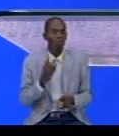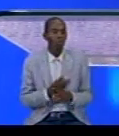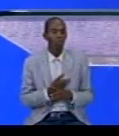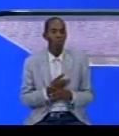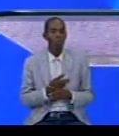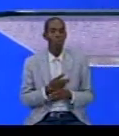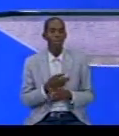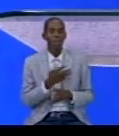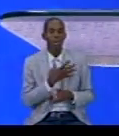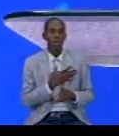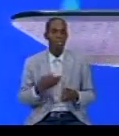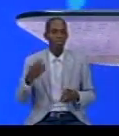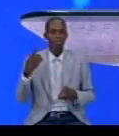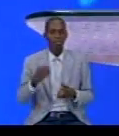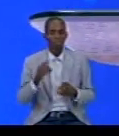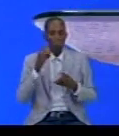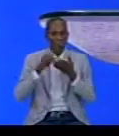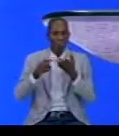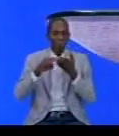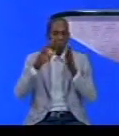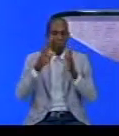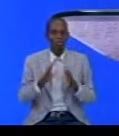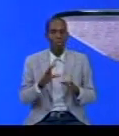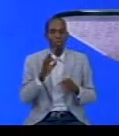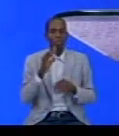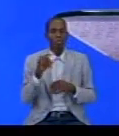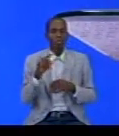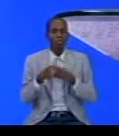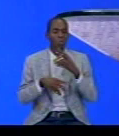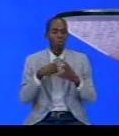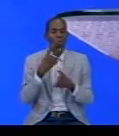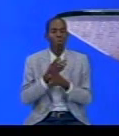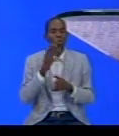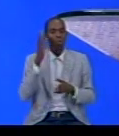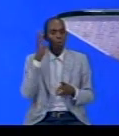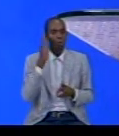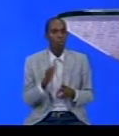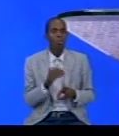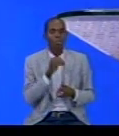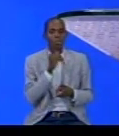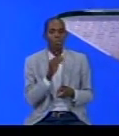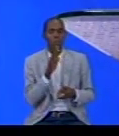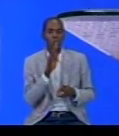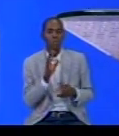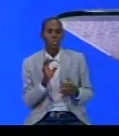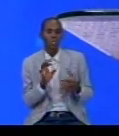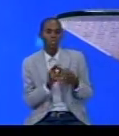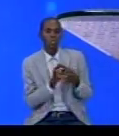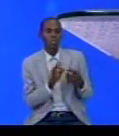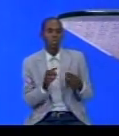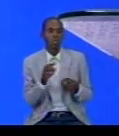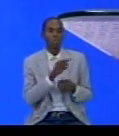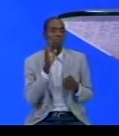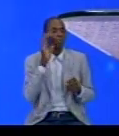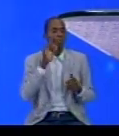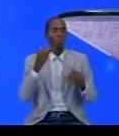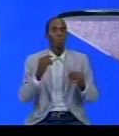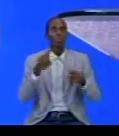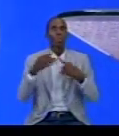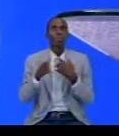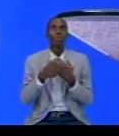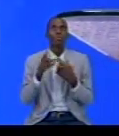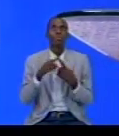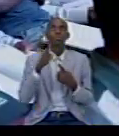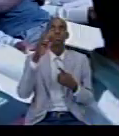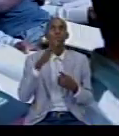world, and the investigators of the world could not reveal unto you, and then you go to God, everything